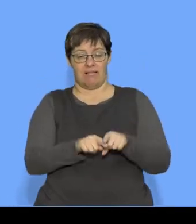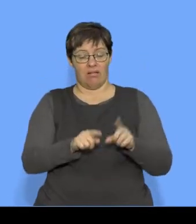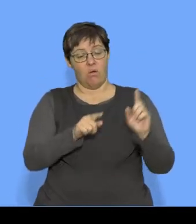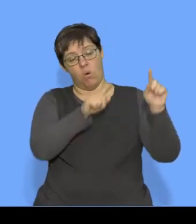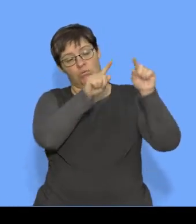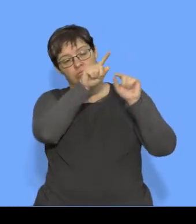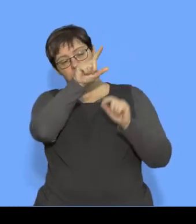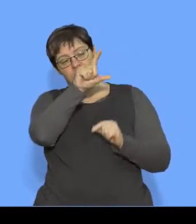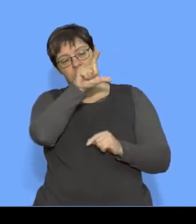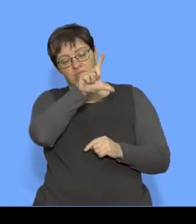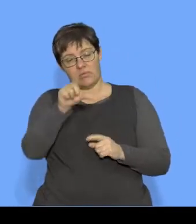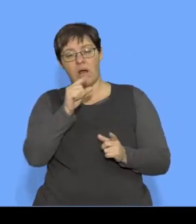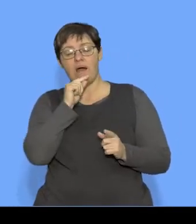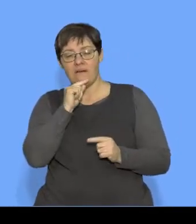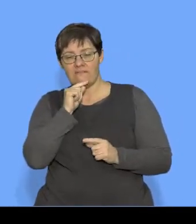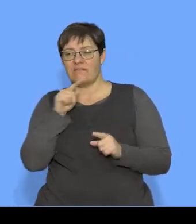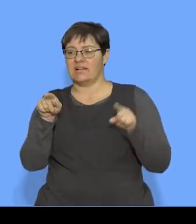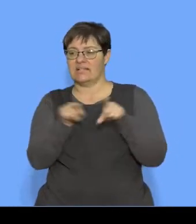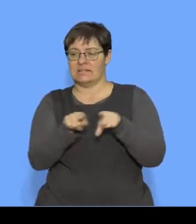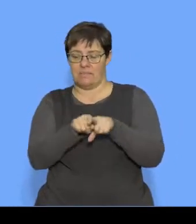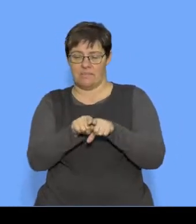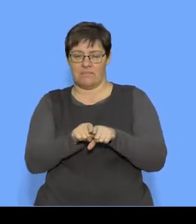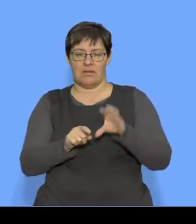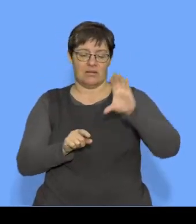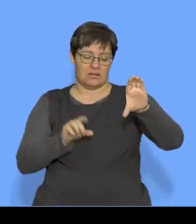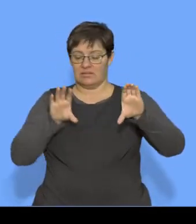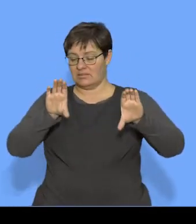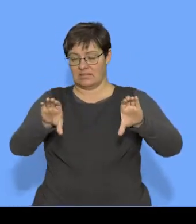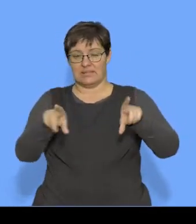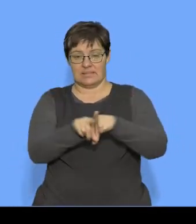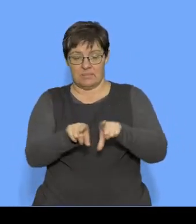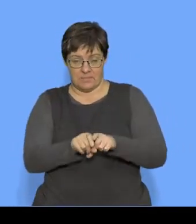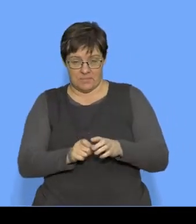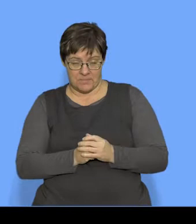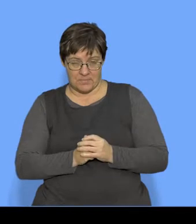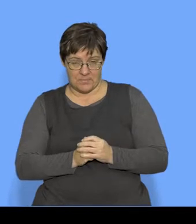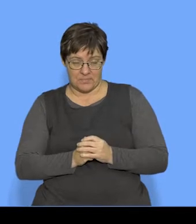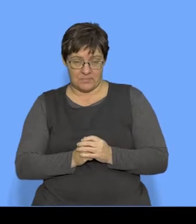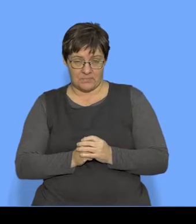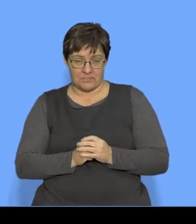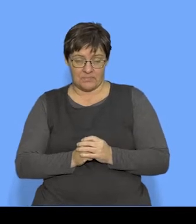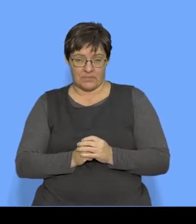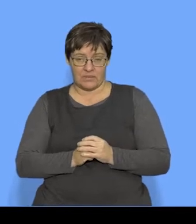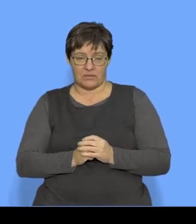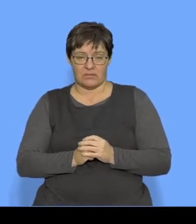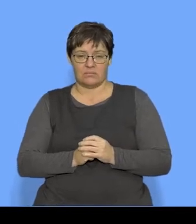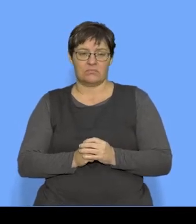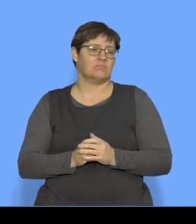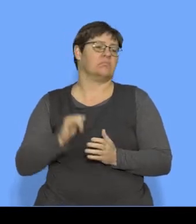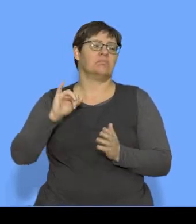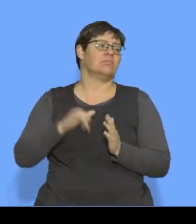congruent to one another. And remember, the congruence that you are proving, it is not necessarily just to talk